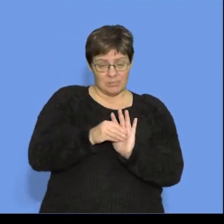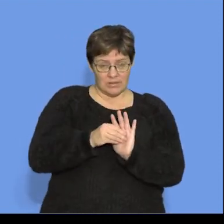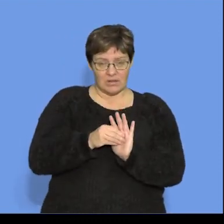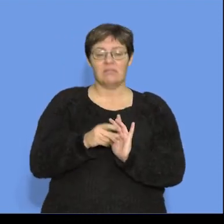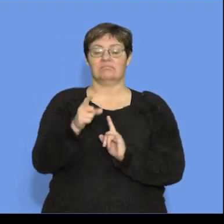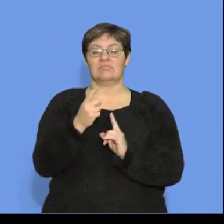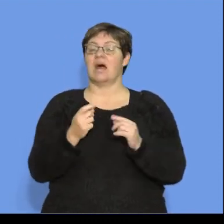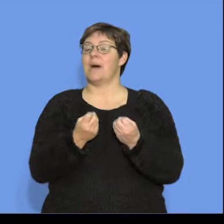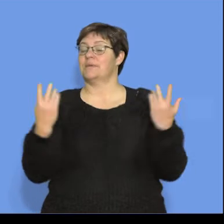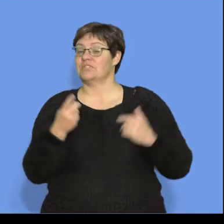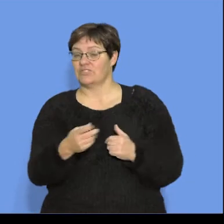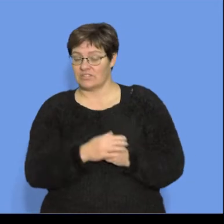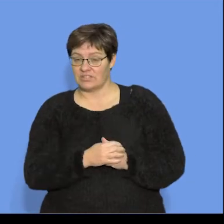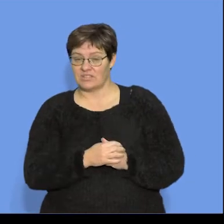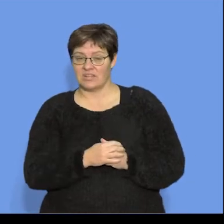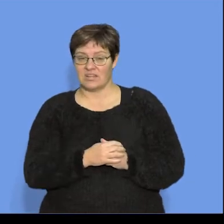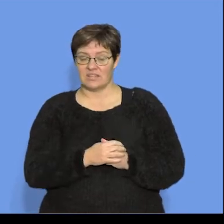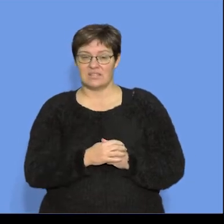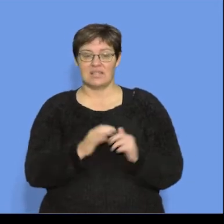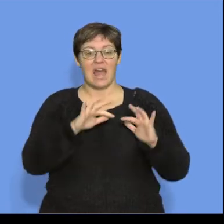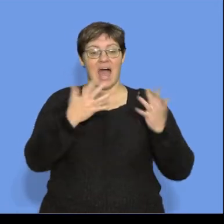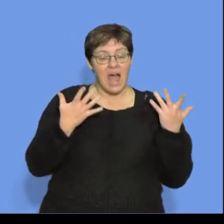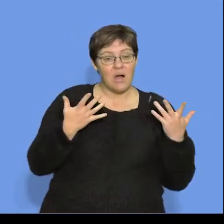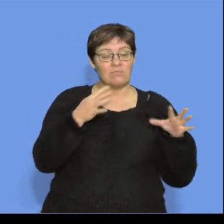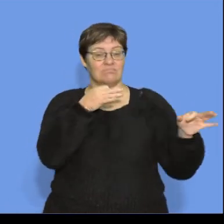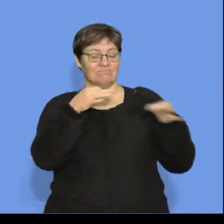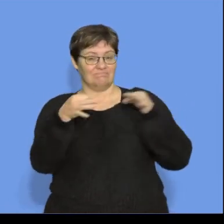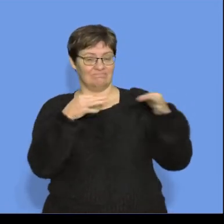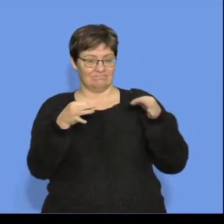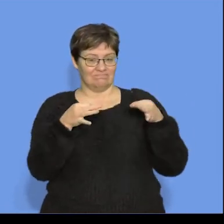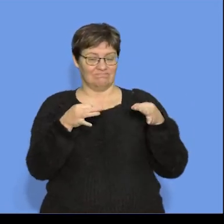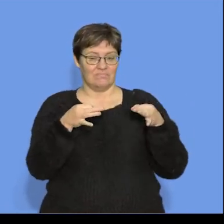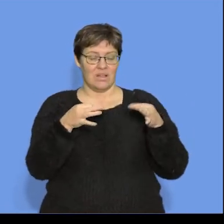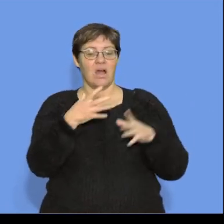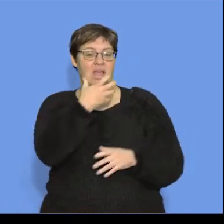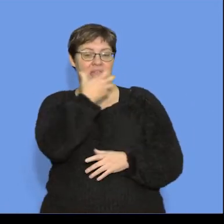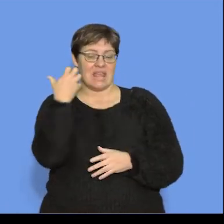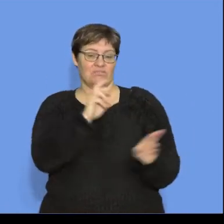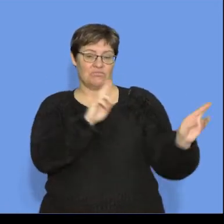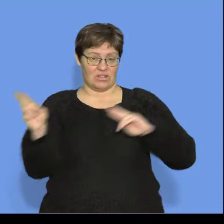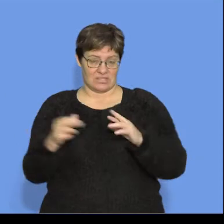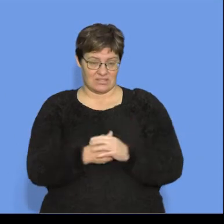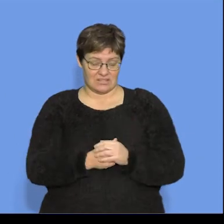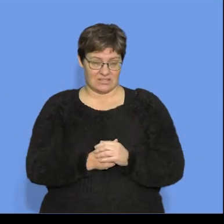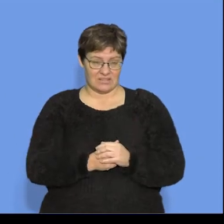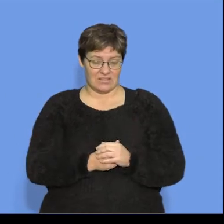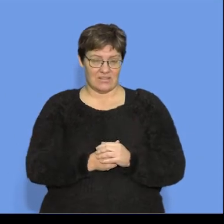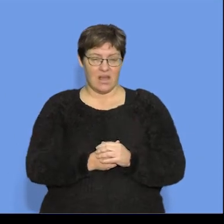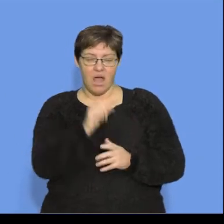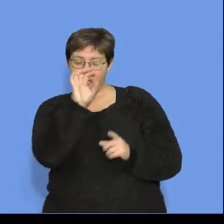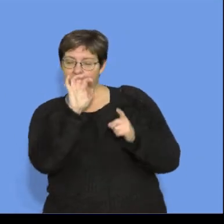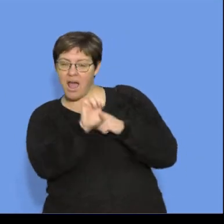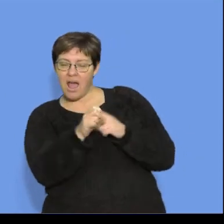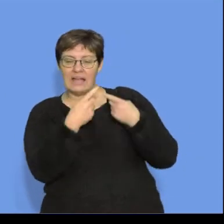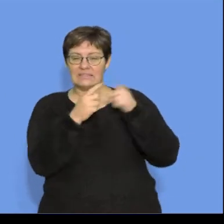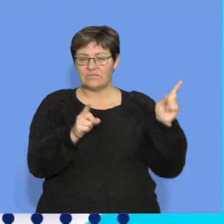this amount. So that's how we define your heat of reaction. We're recognizing the difference